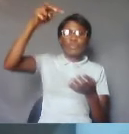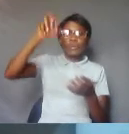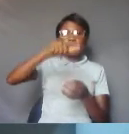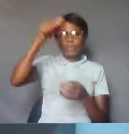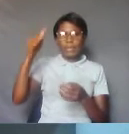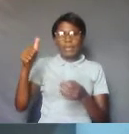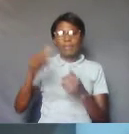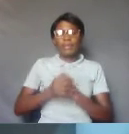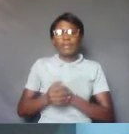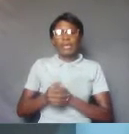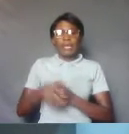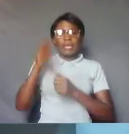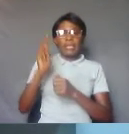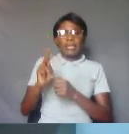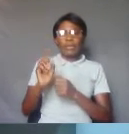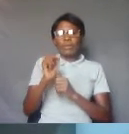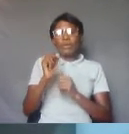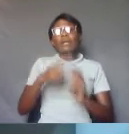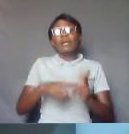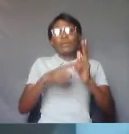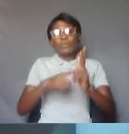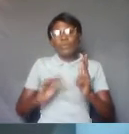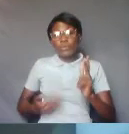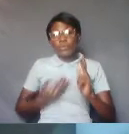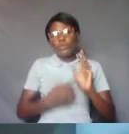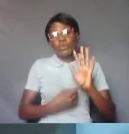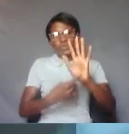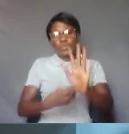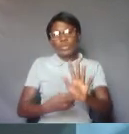bears witness to the existence of hidden disabilities as well."